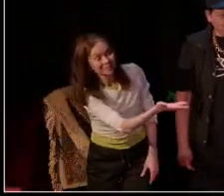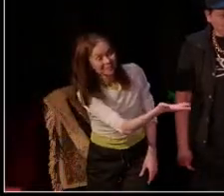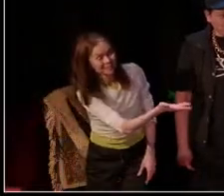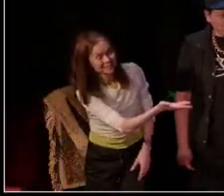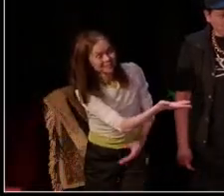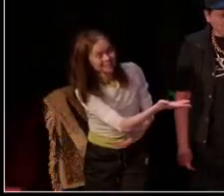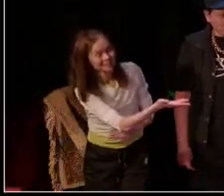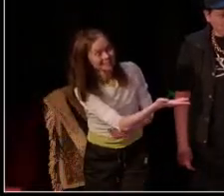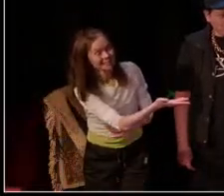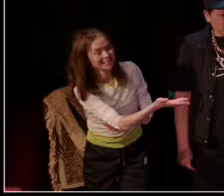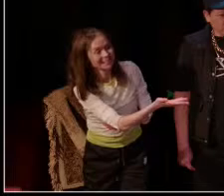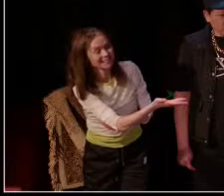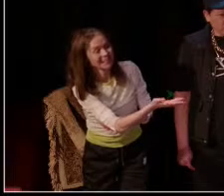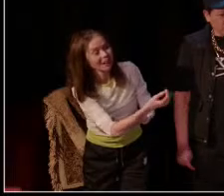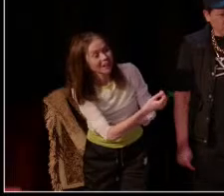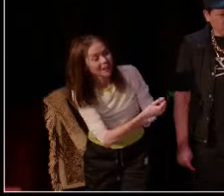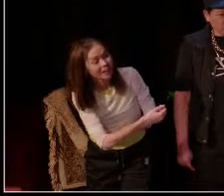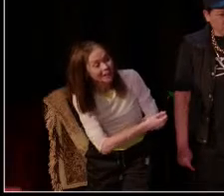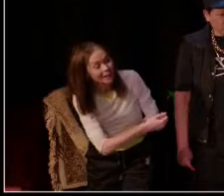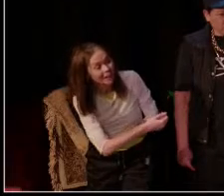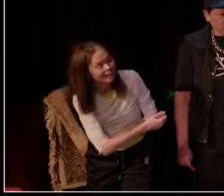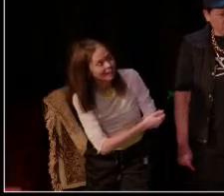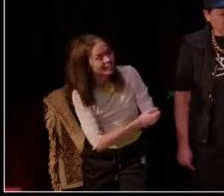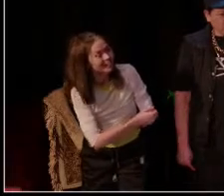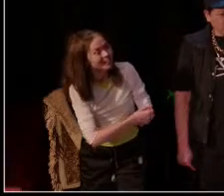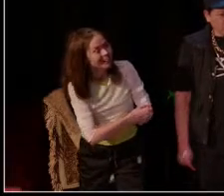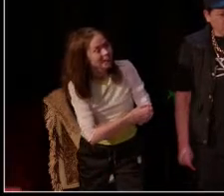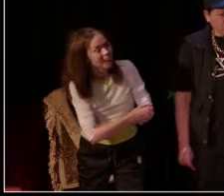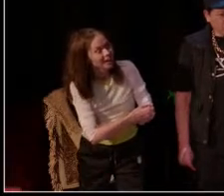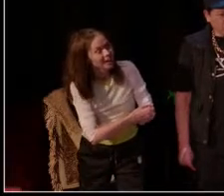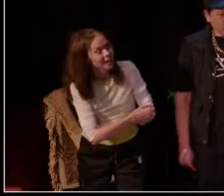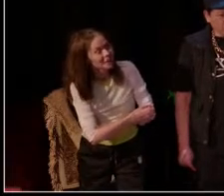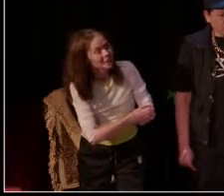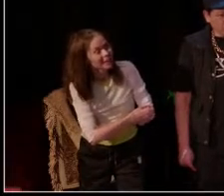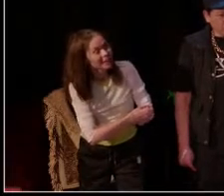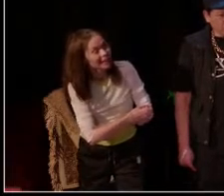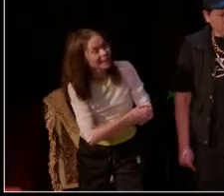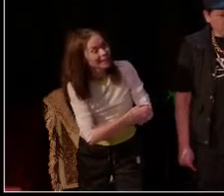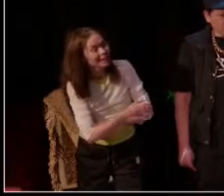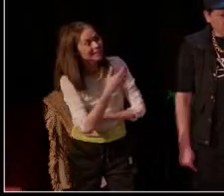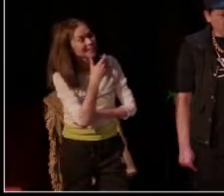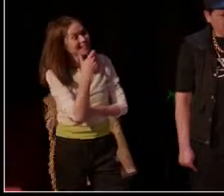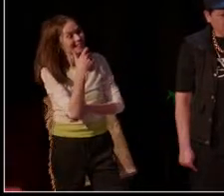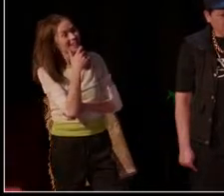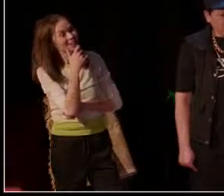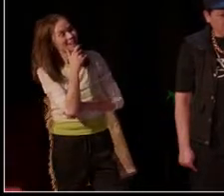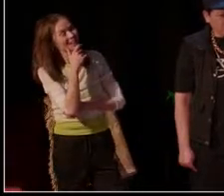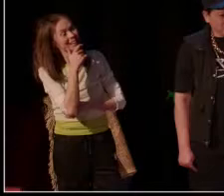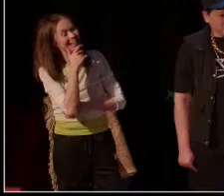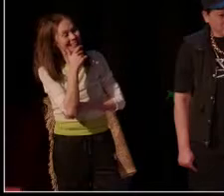Polixenes' son, who, by providence, is engaged to your daughter.